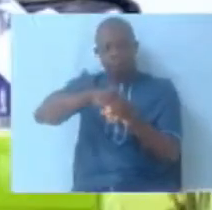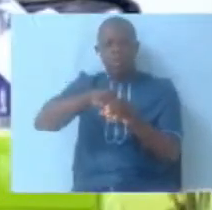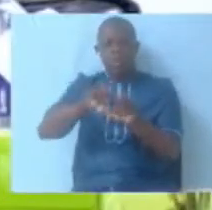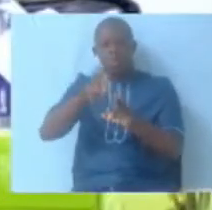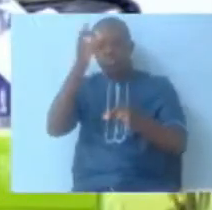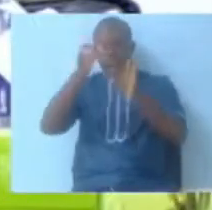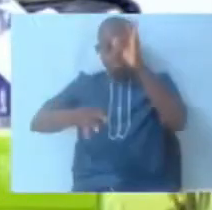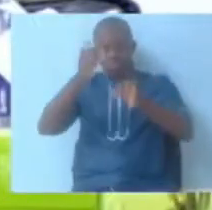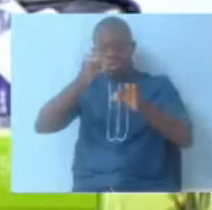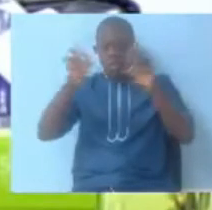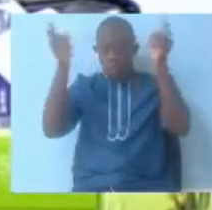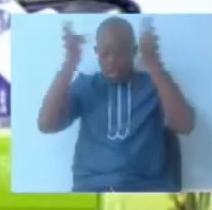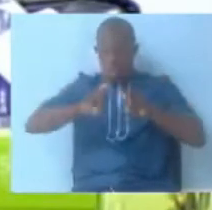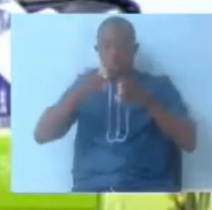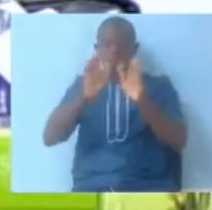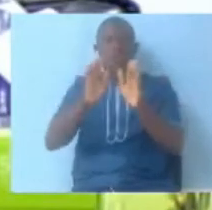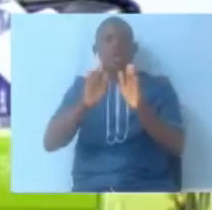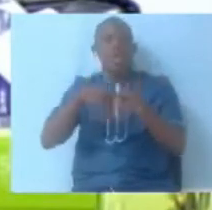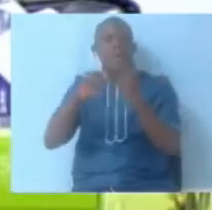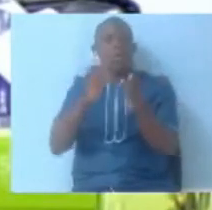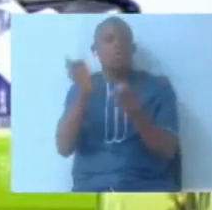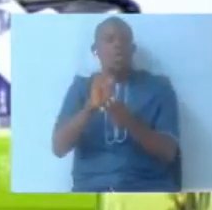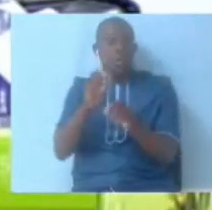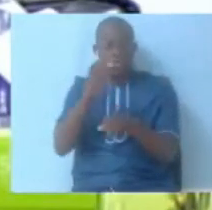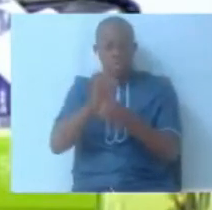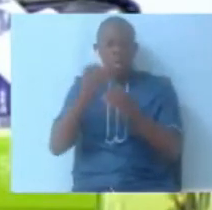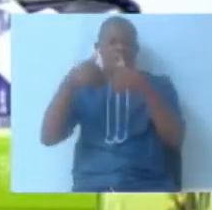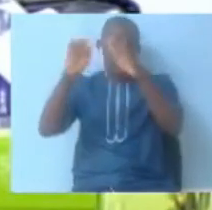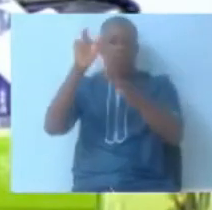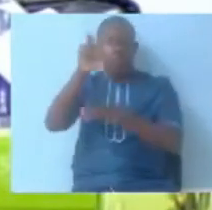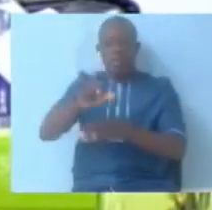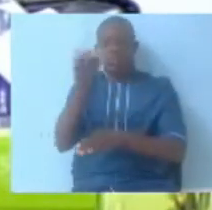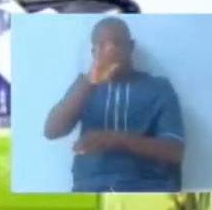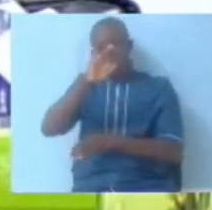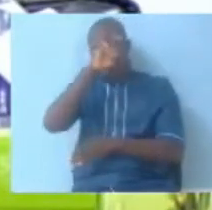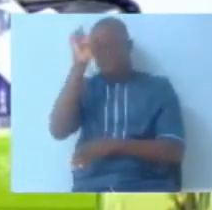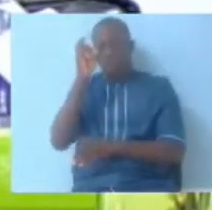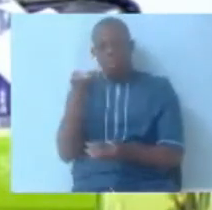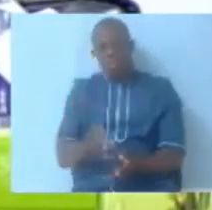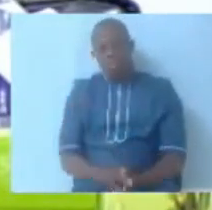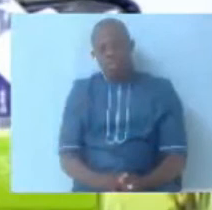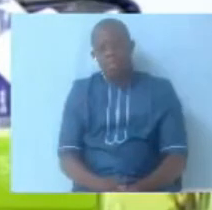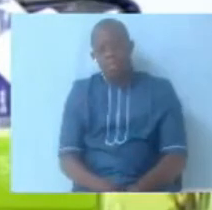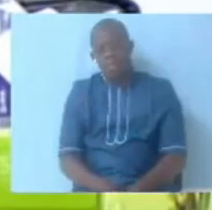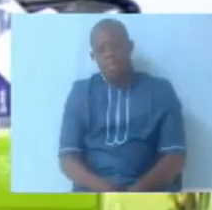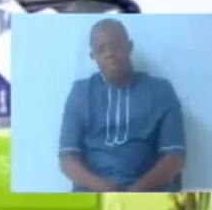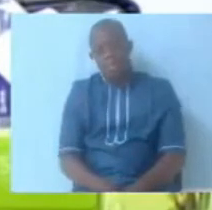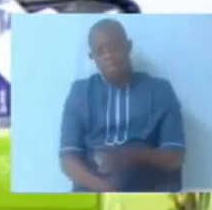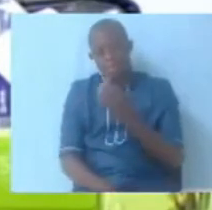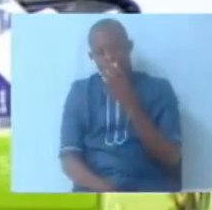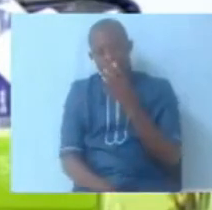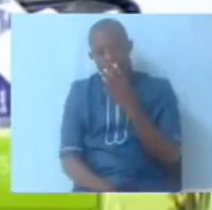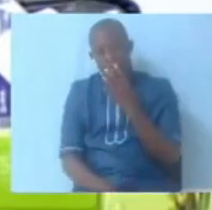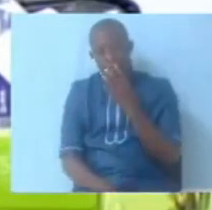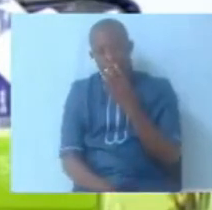me tan dia wolem nyindi ko da bulo keta kitindro ku nyaato me ya lon ko wala be kannu e andu wonata na sababu ila bayro jindo